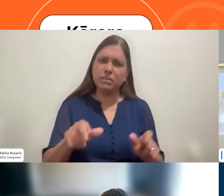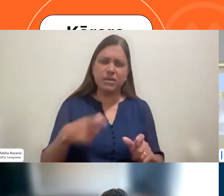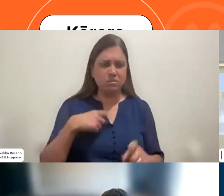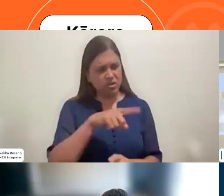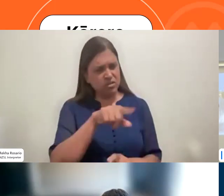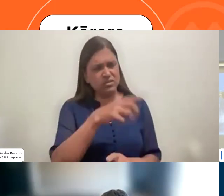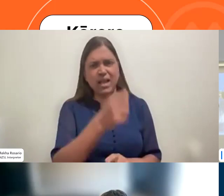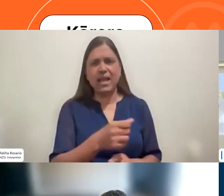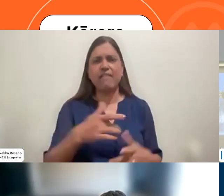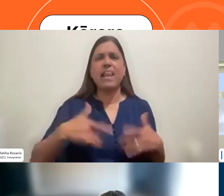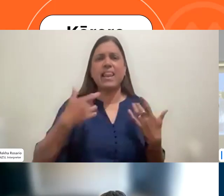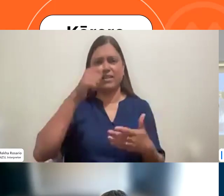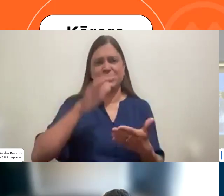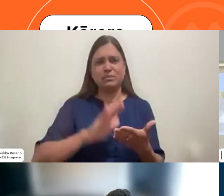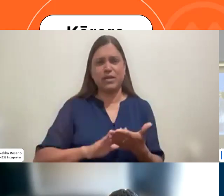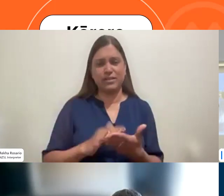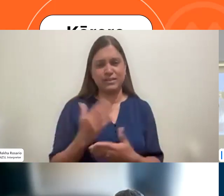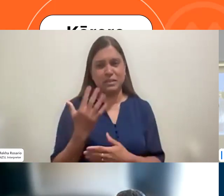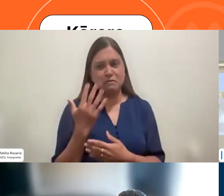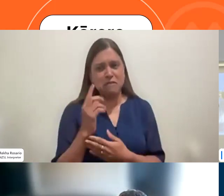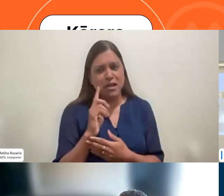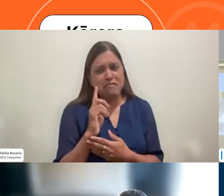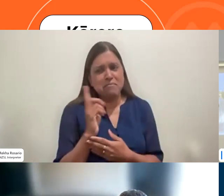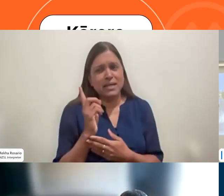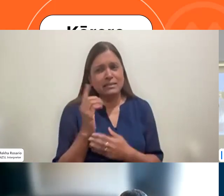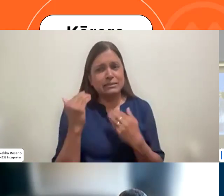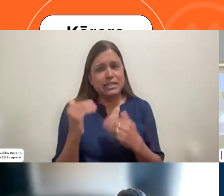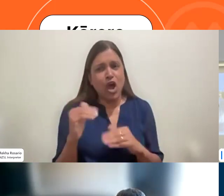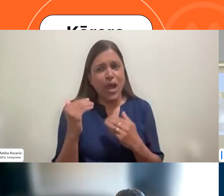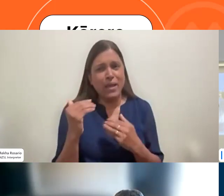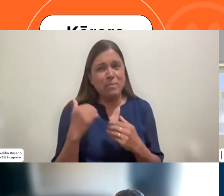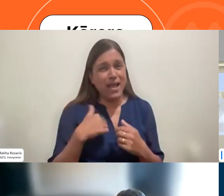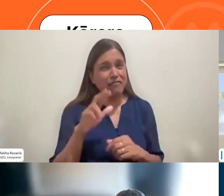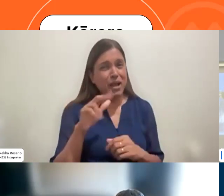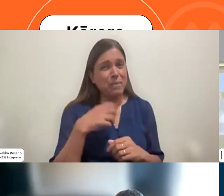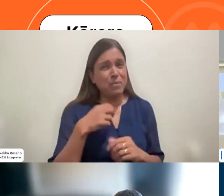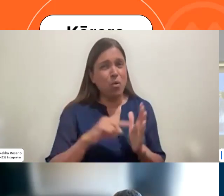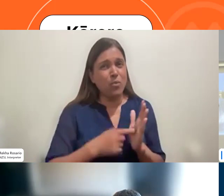I'm at 5 minutes. I've got a couple more points, but I will stop. Thank you.